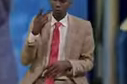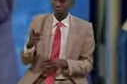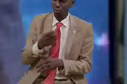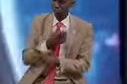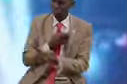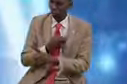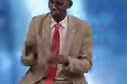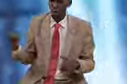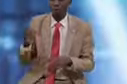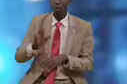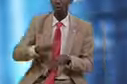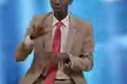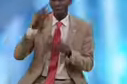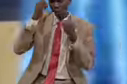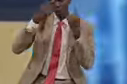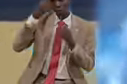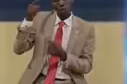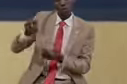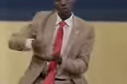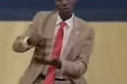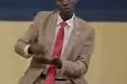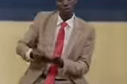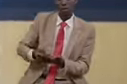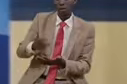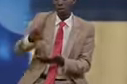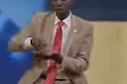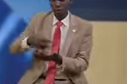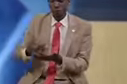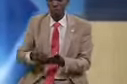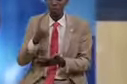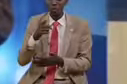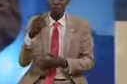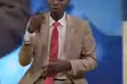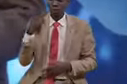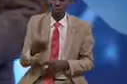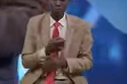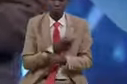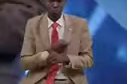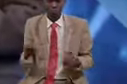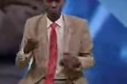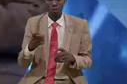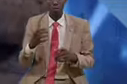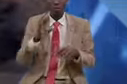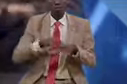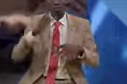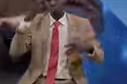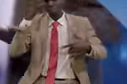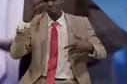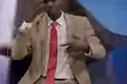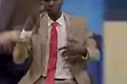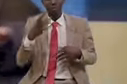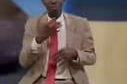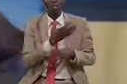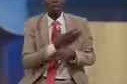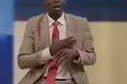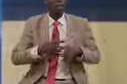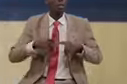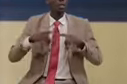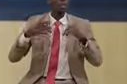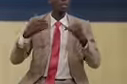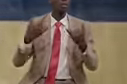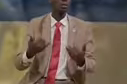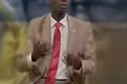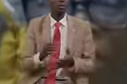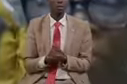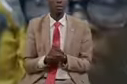their thoughts, the mark of the fall in their sicknesses, the mark of the fall everywhere. But now, light